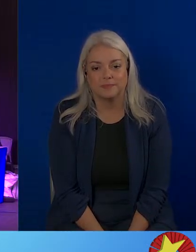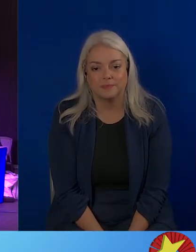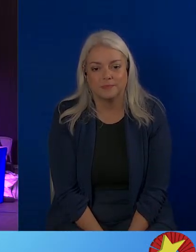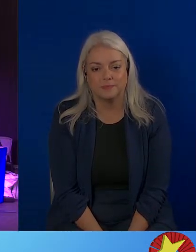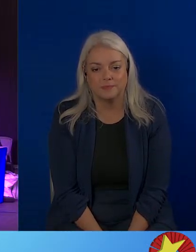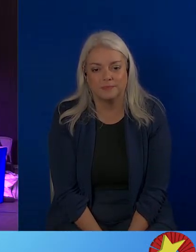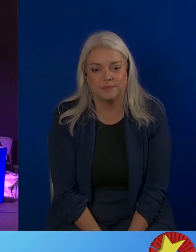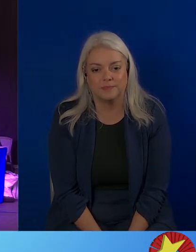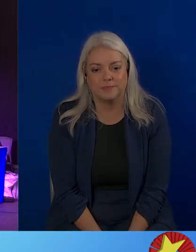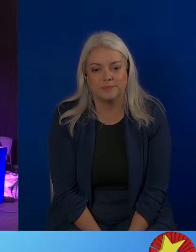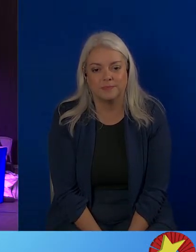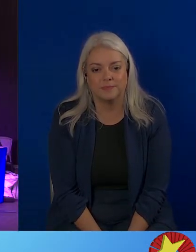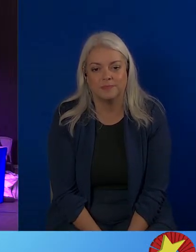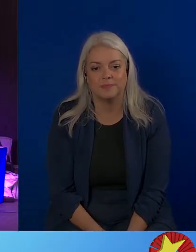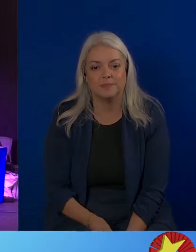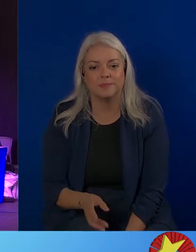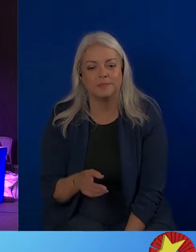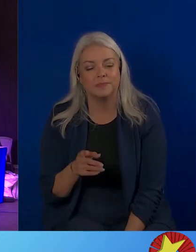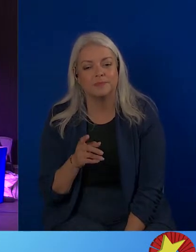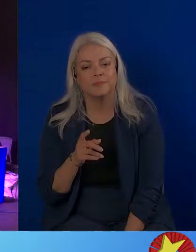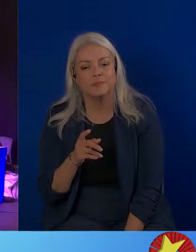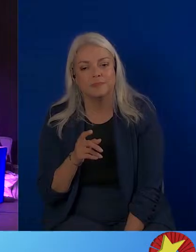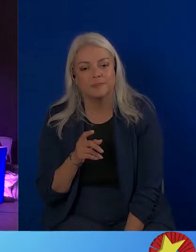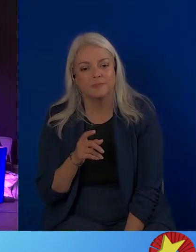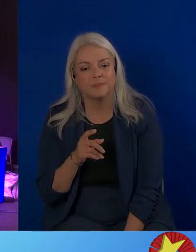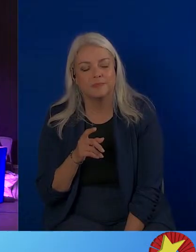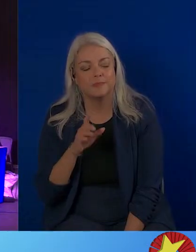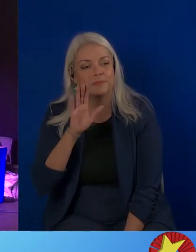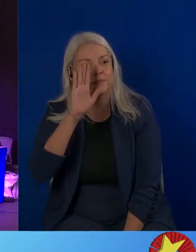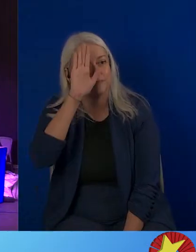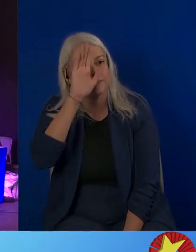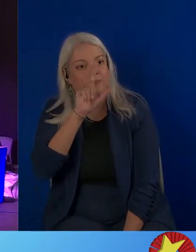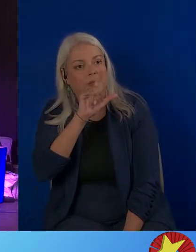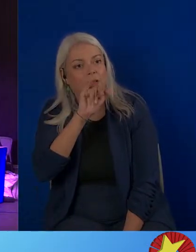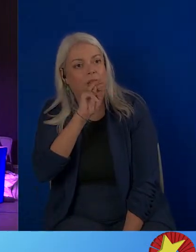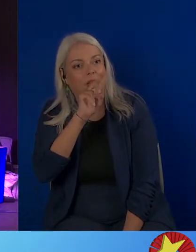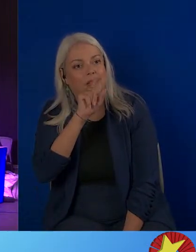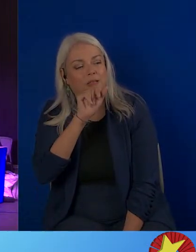Linda? This is Linda Bove speaking.